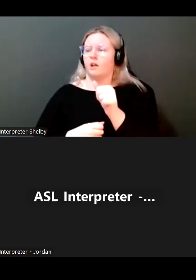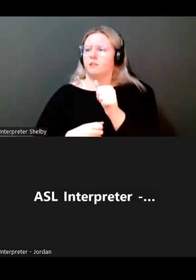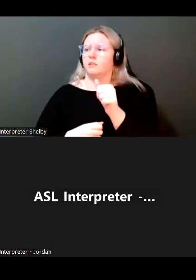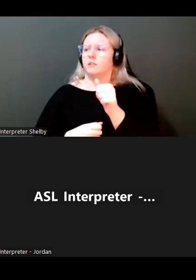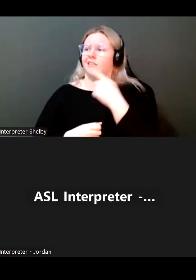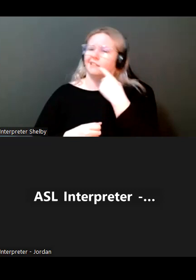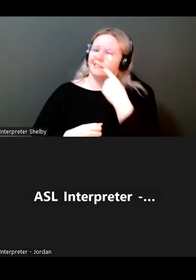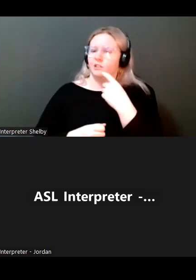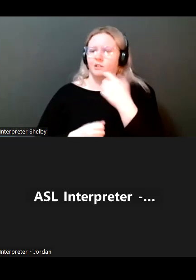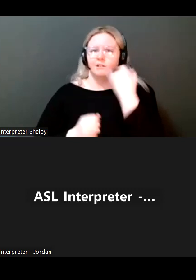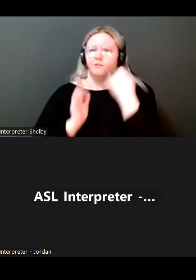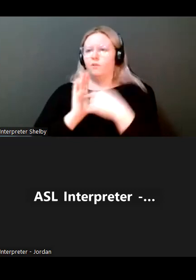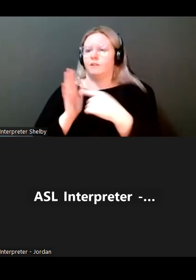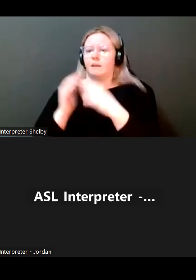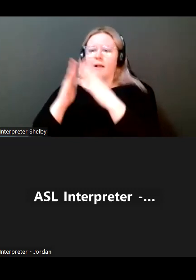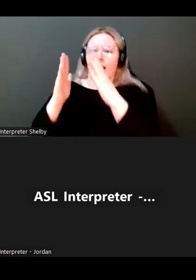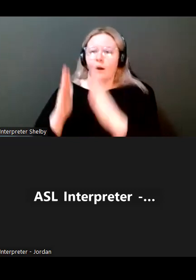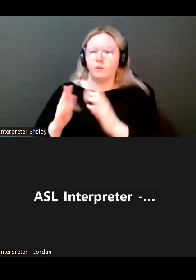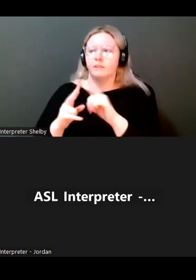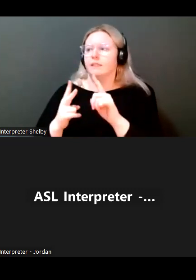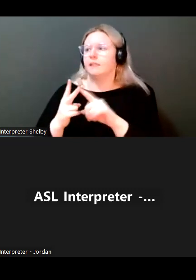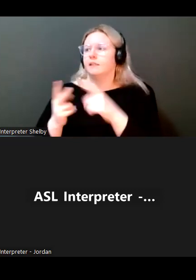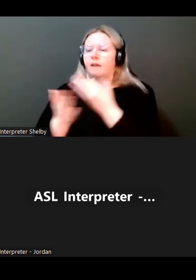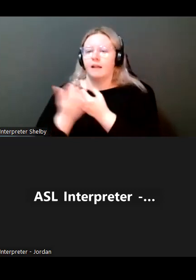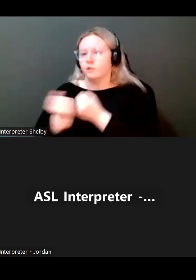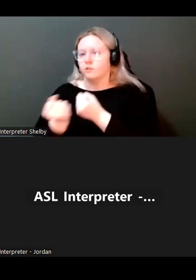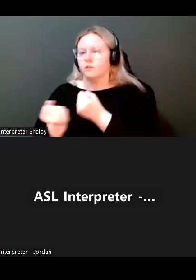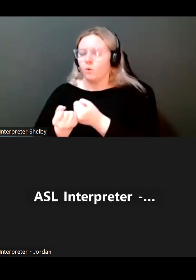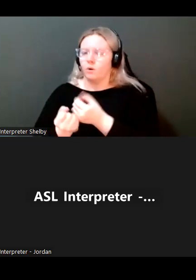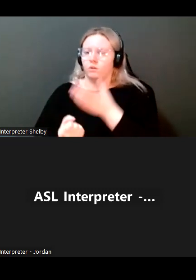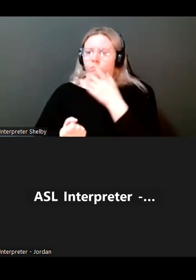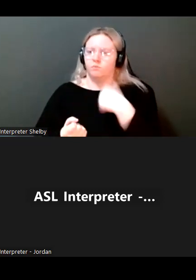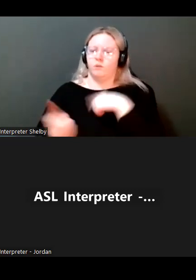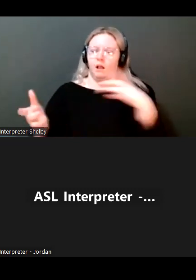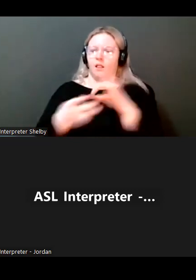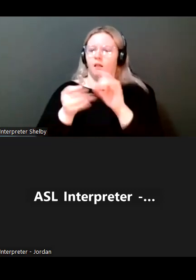with those things and help connect with appropriate resources as well.